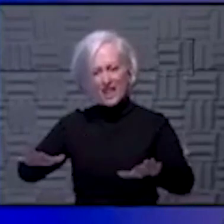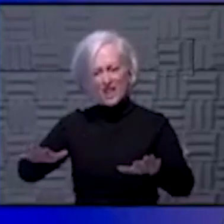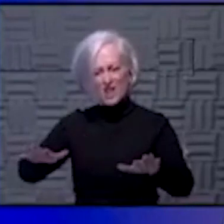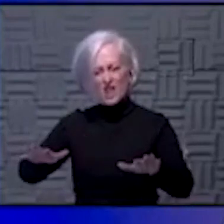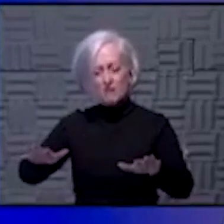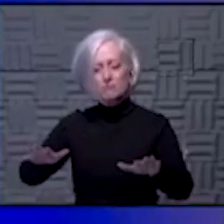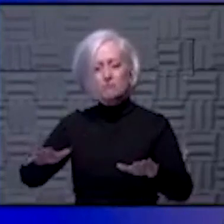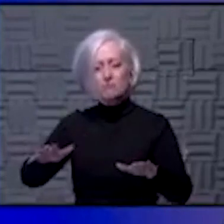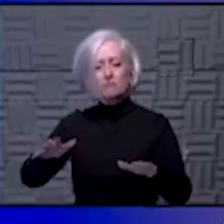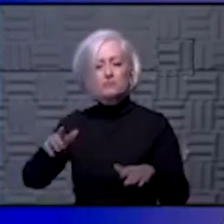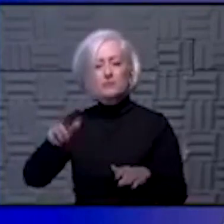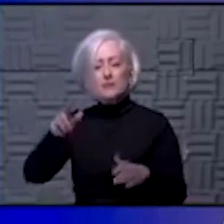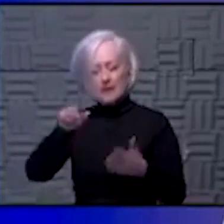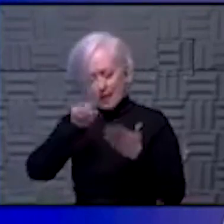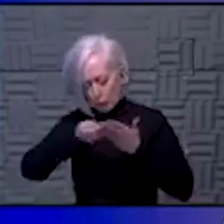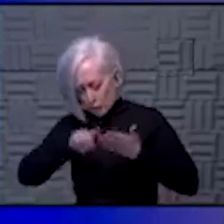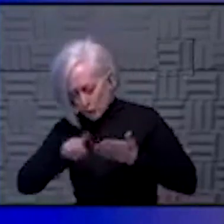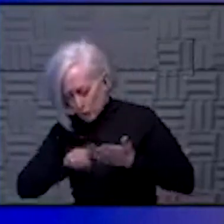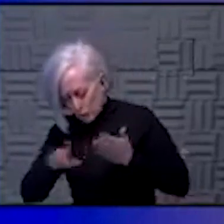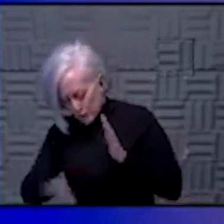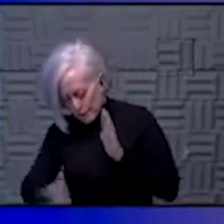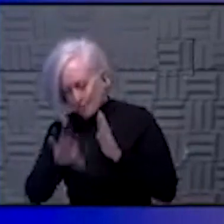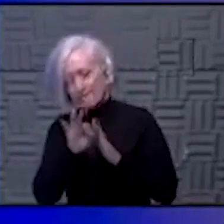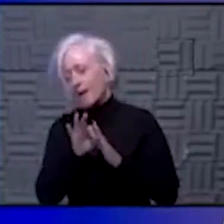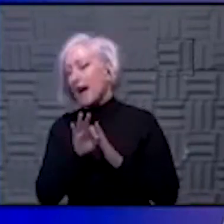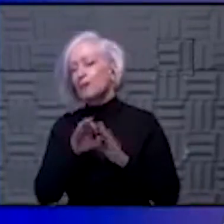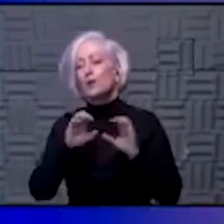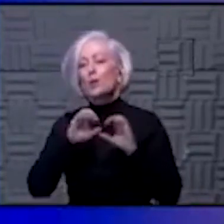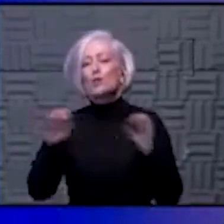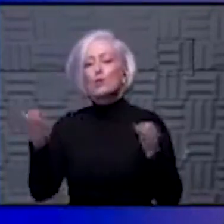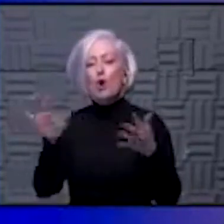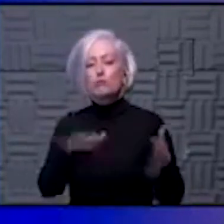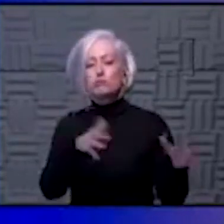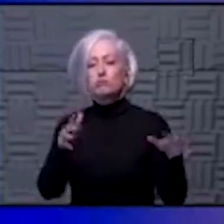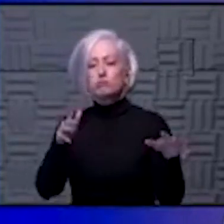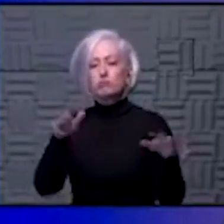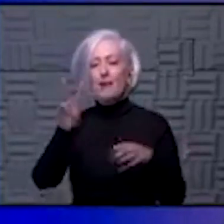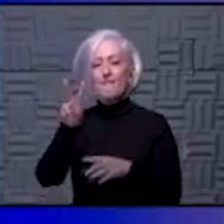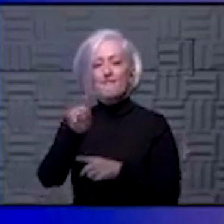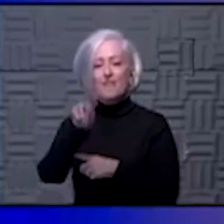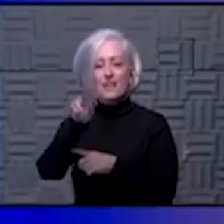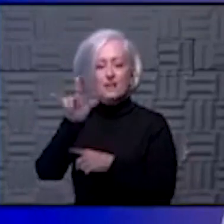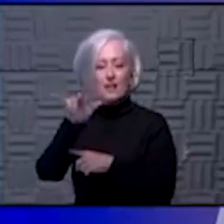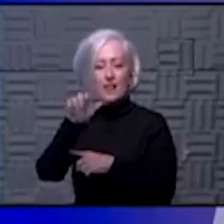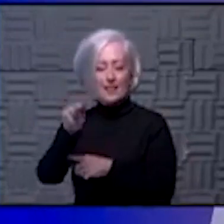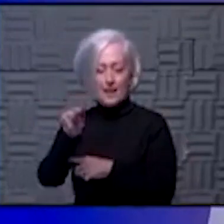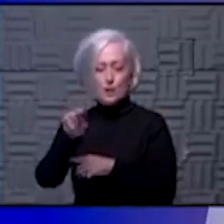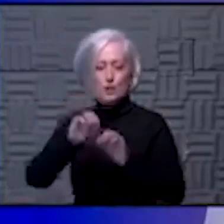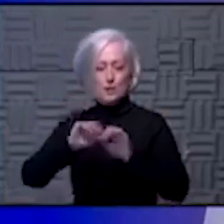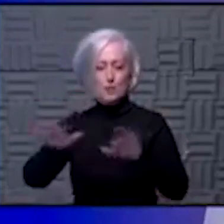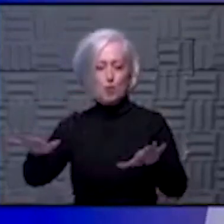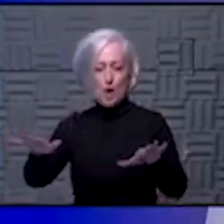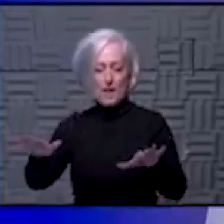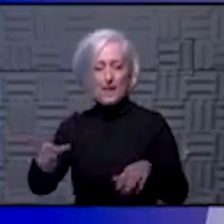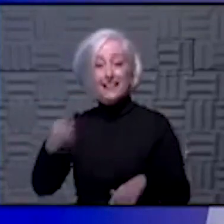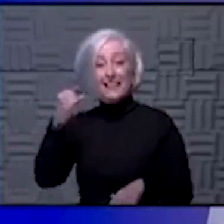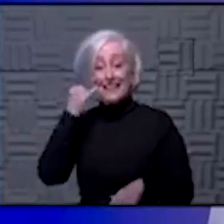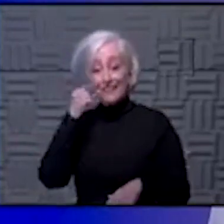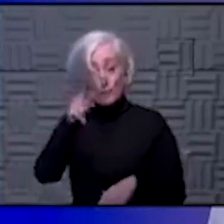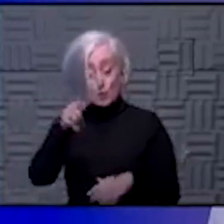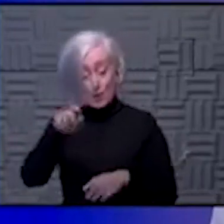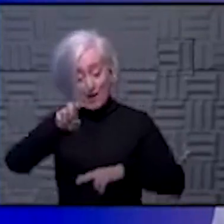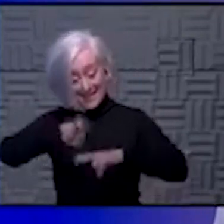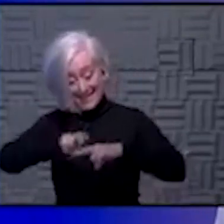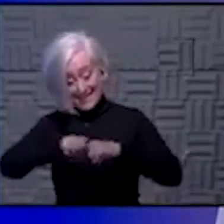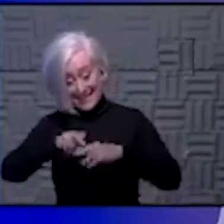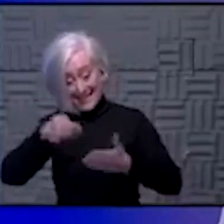lot of there was any ventilation spread. Now, obviously, if you're sitting by a vent and it's blowing air and you have somebody that's 8 or 10 feet away,